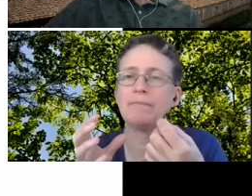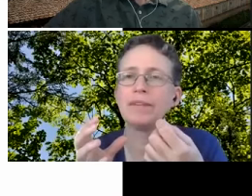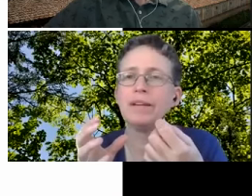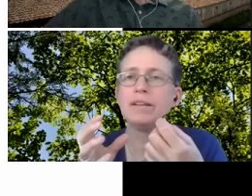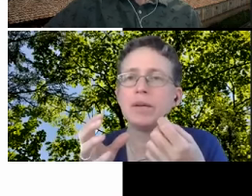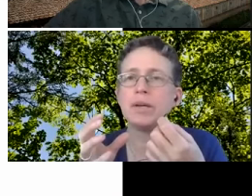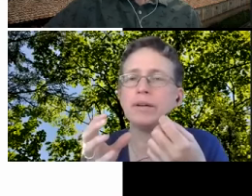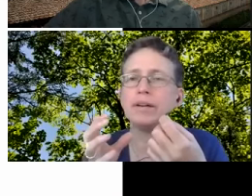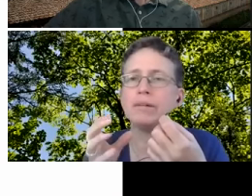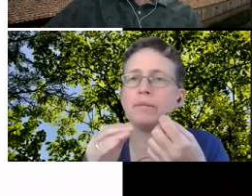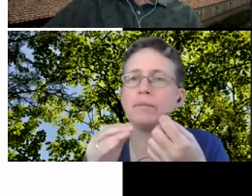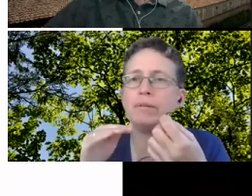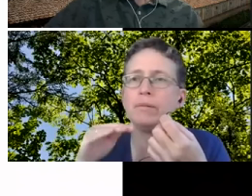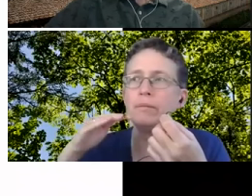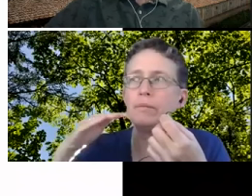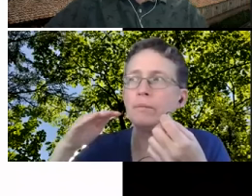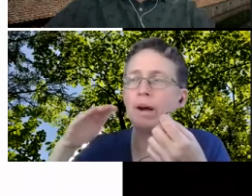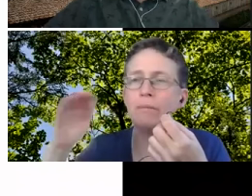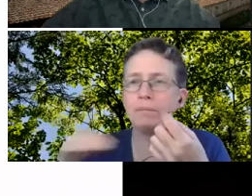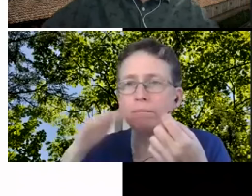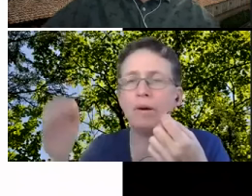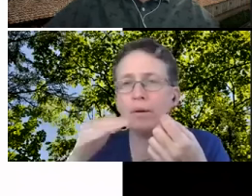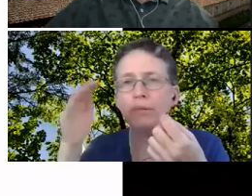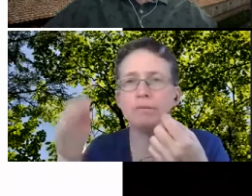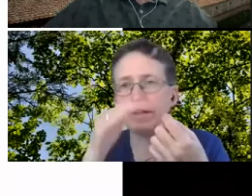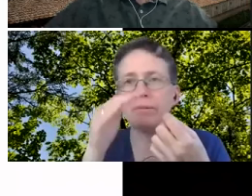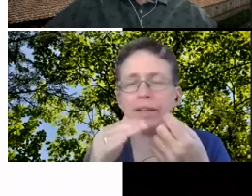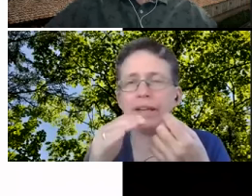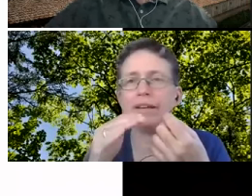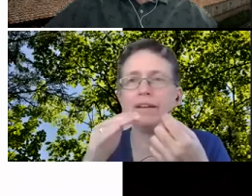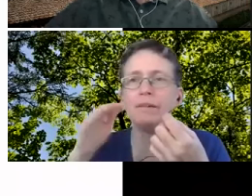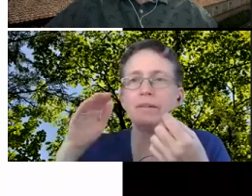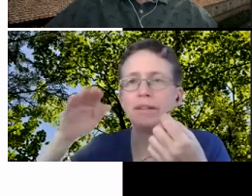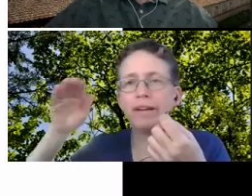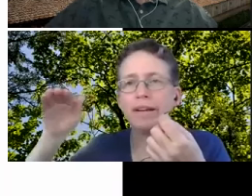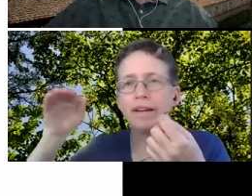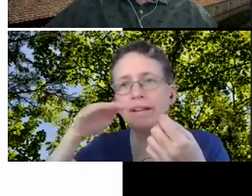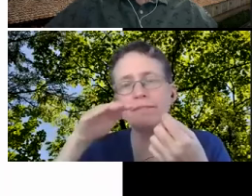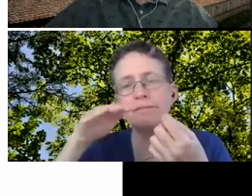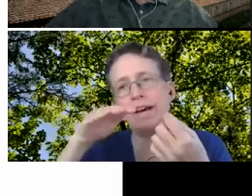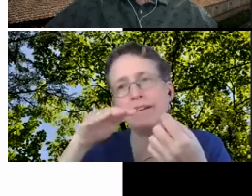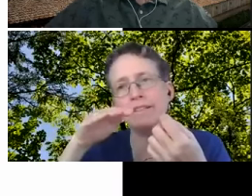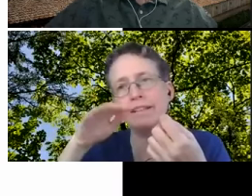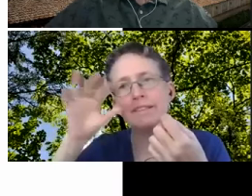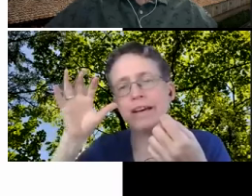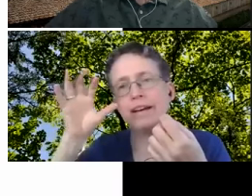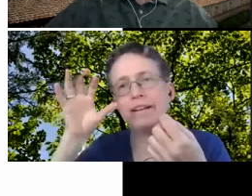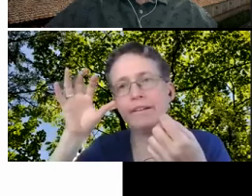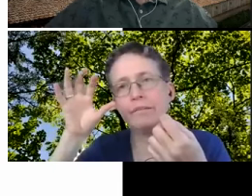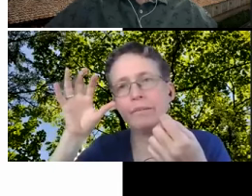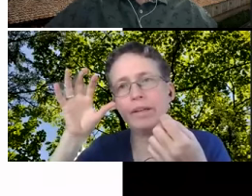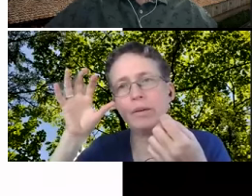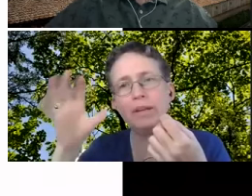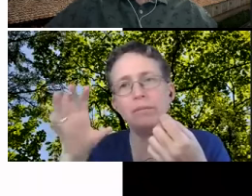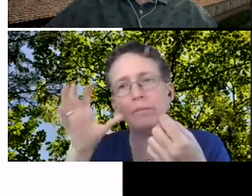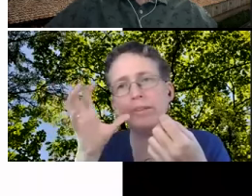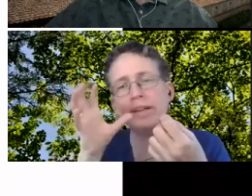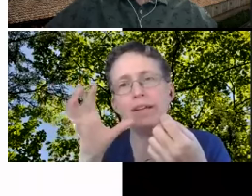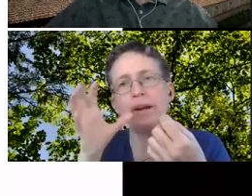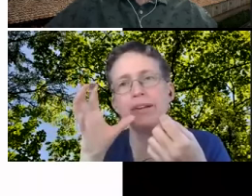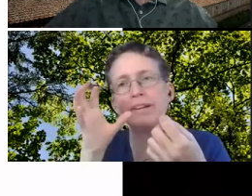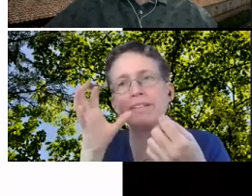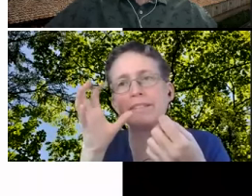be. So while we mow frequently, the end effect is that we